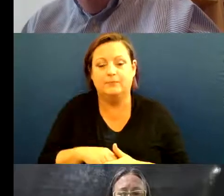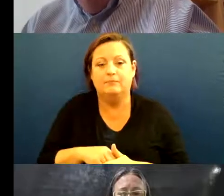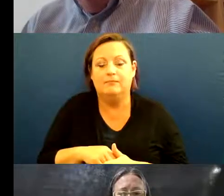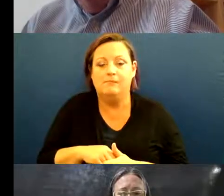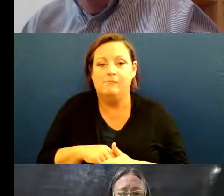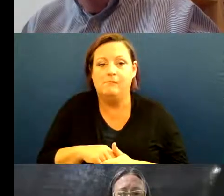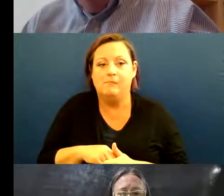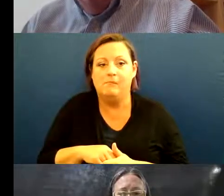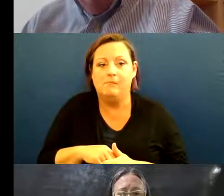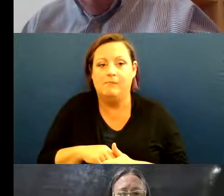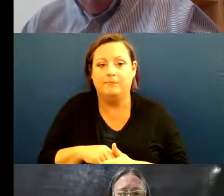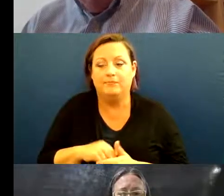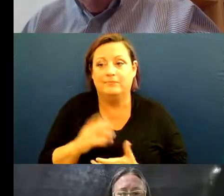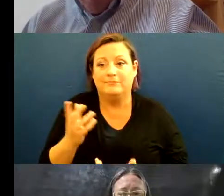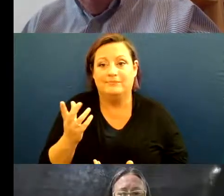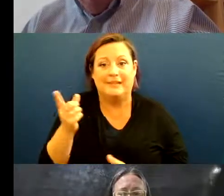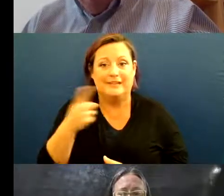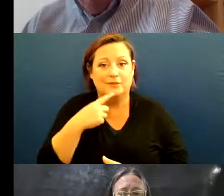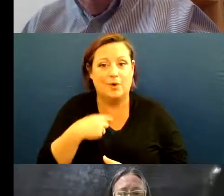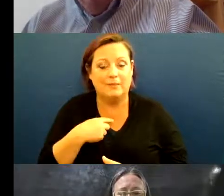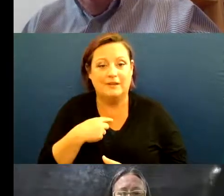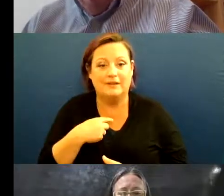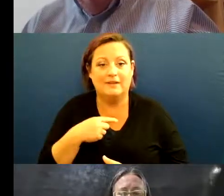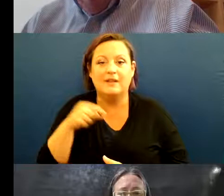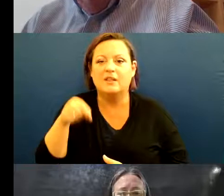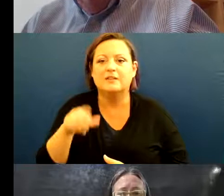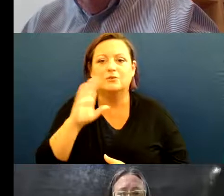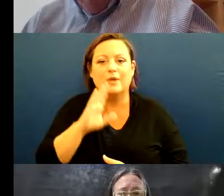he told me this was a going away party.